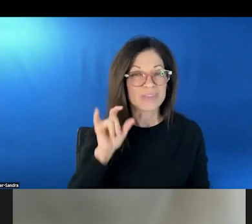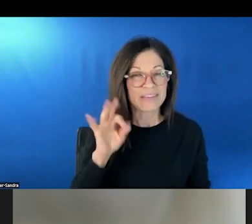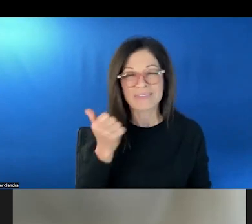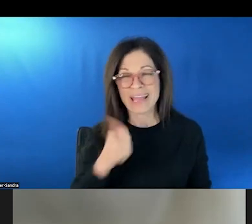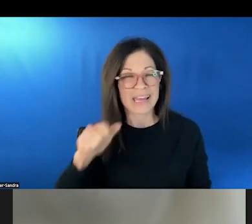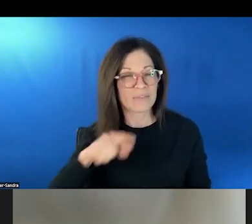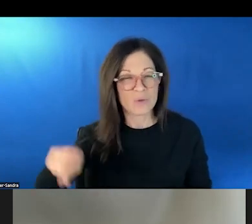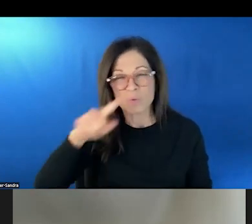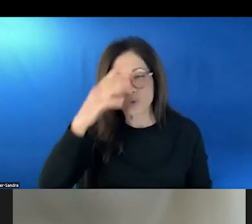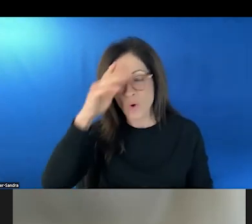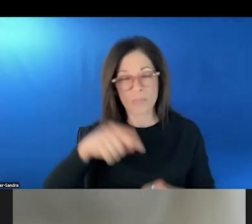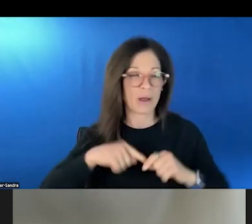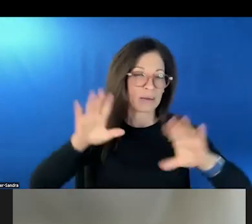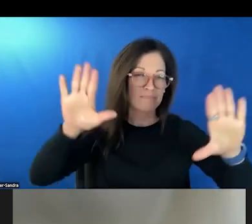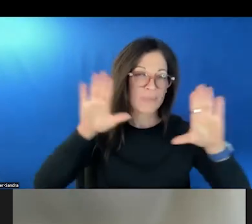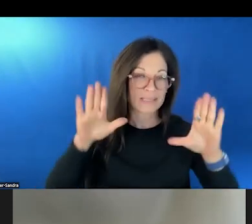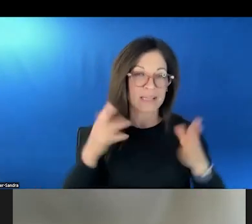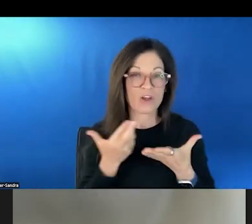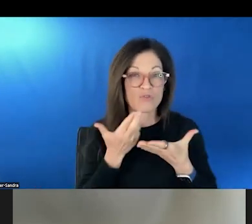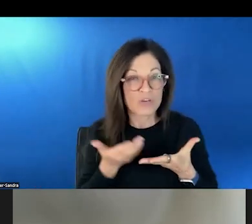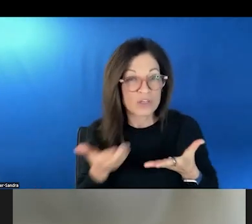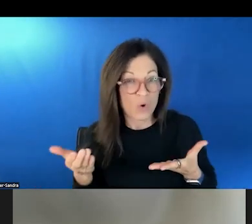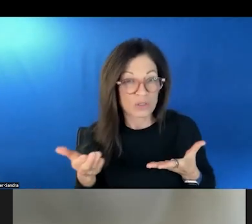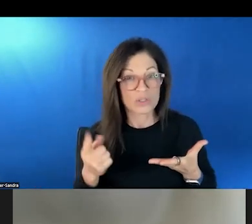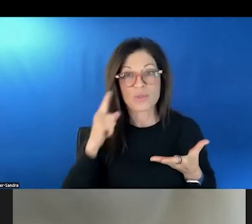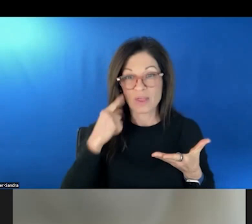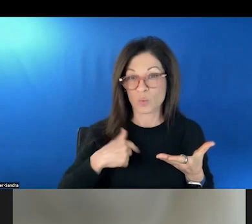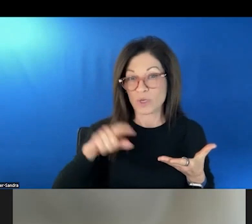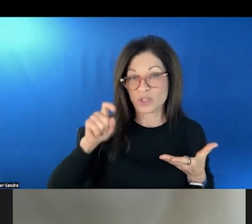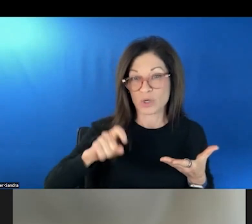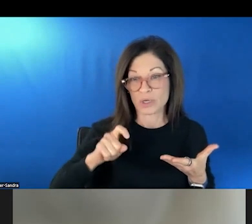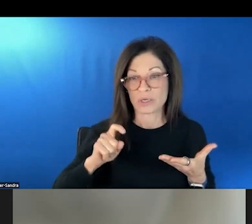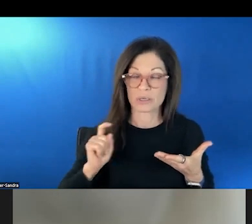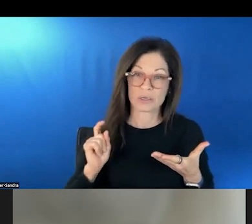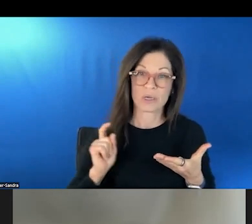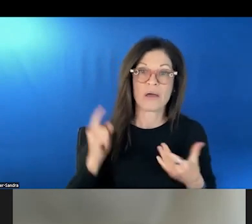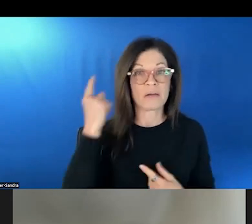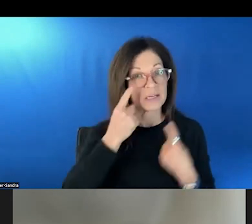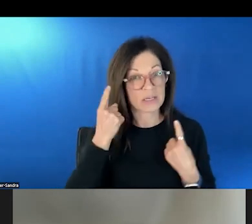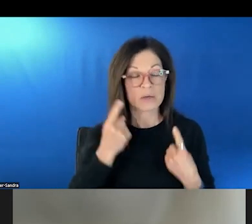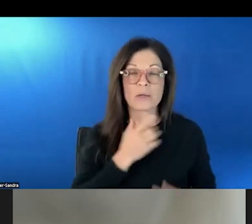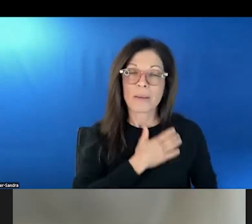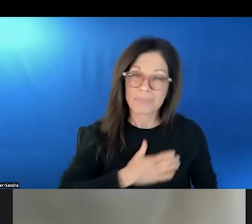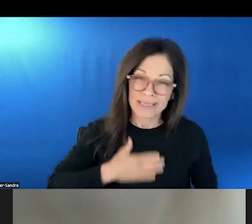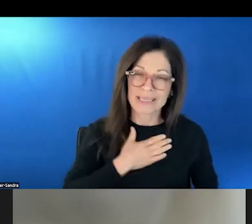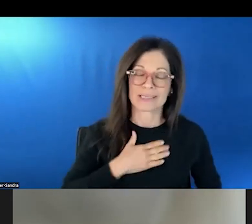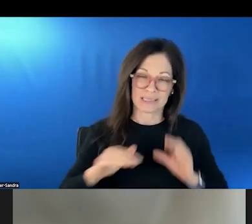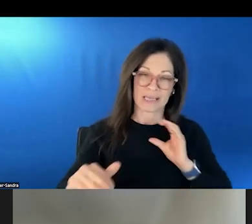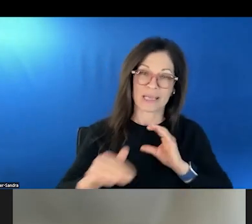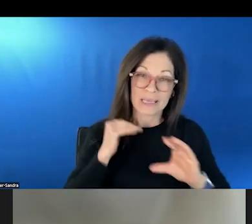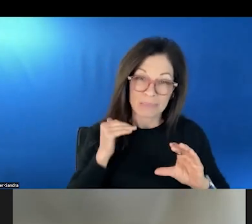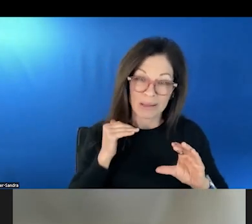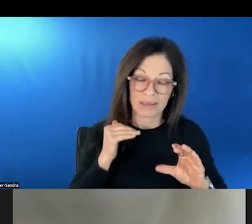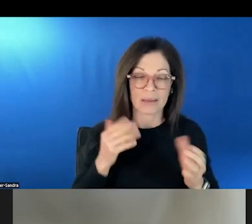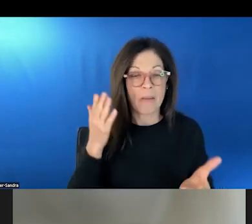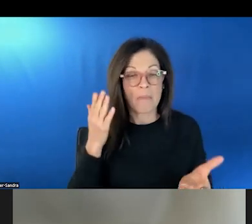outstanding resource that that you think that we should consider, would you please email it? It could be